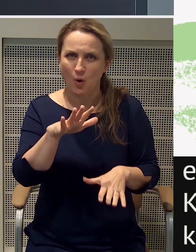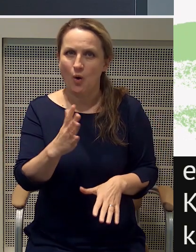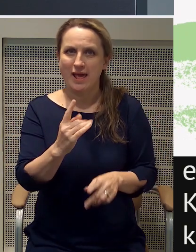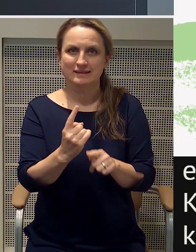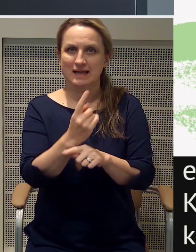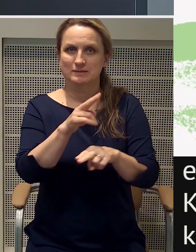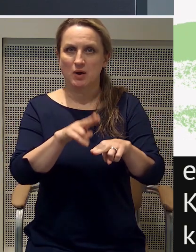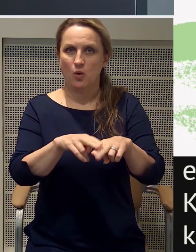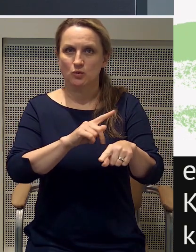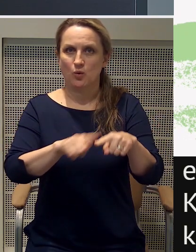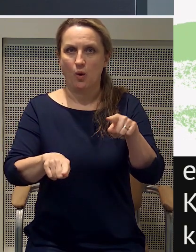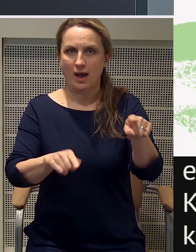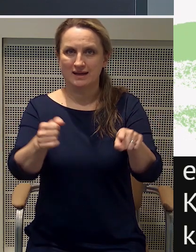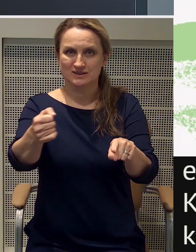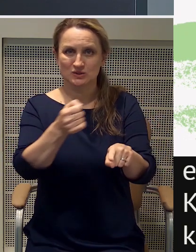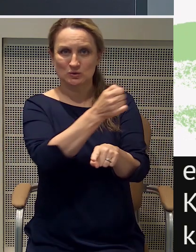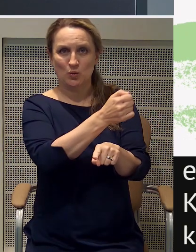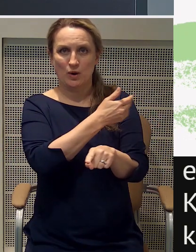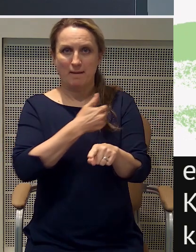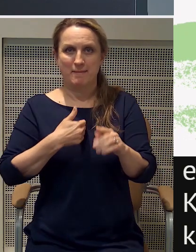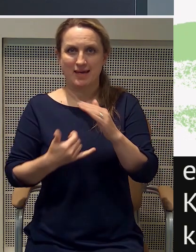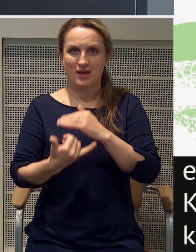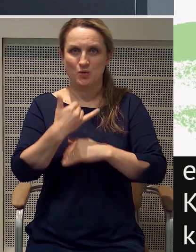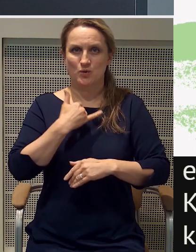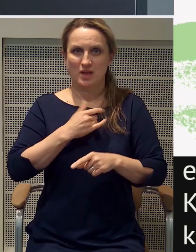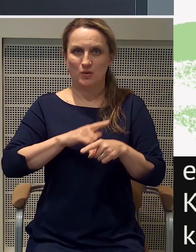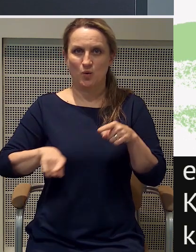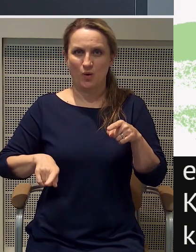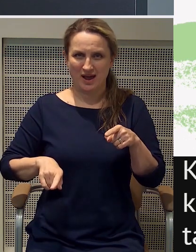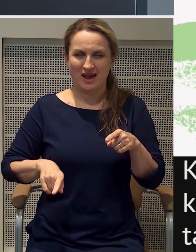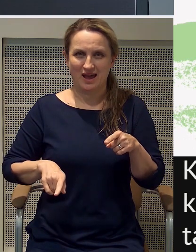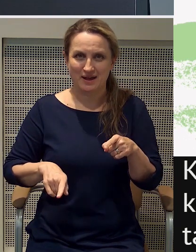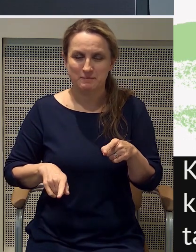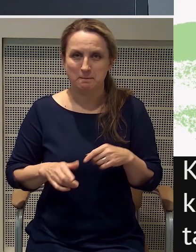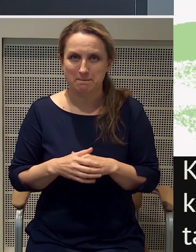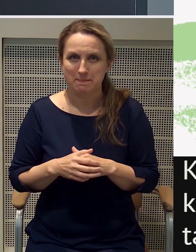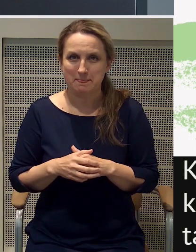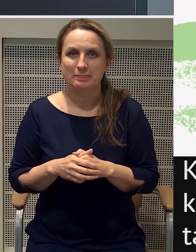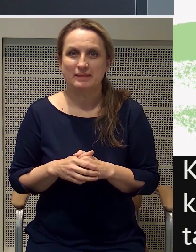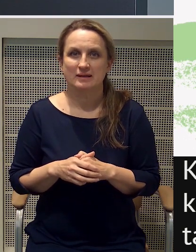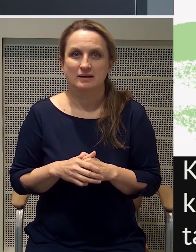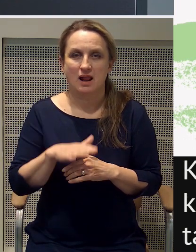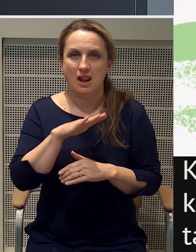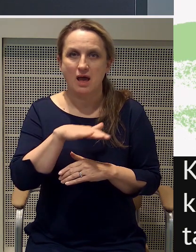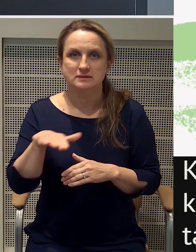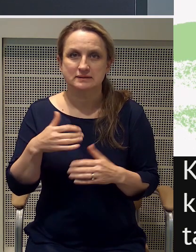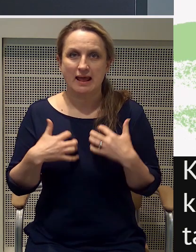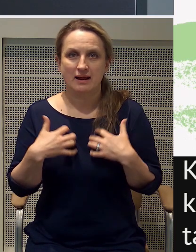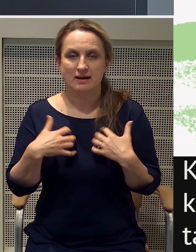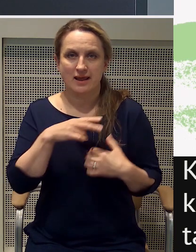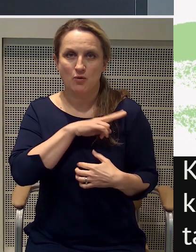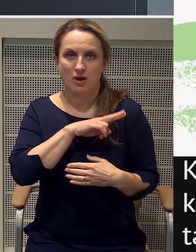increased rapidly, and this should have been an indication to refer him